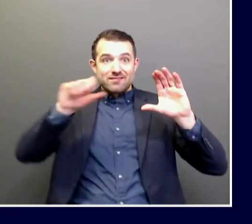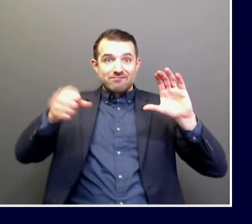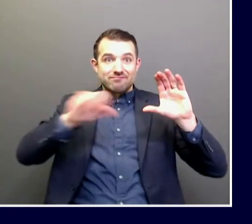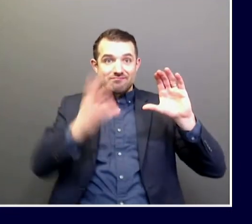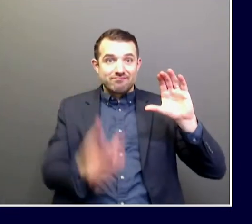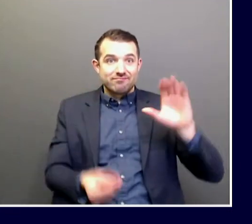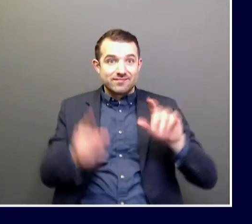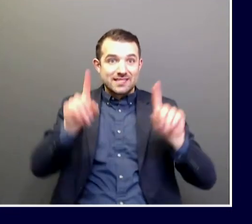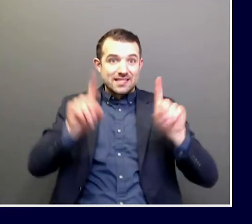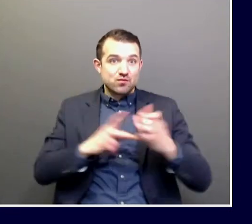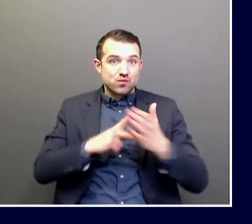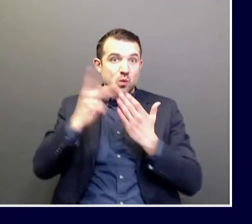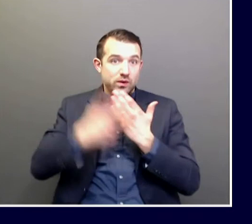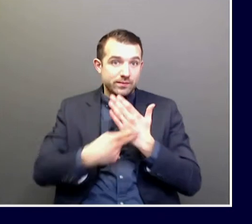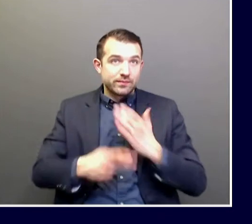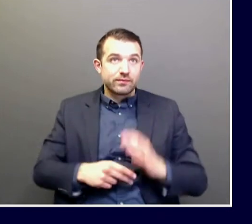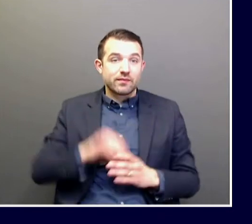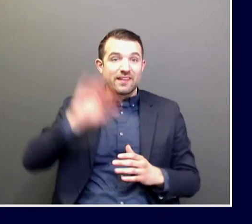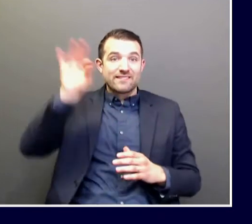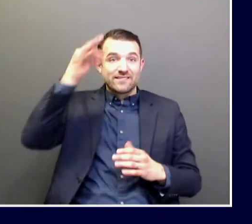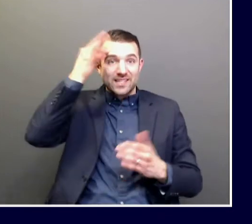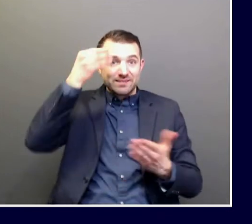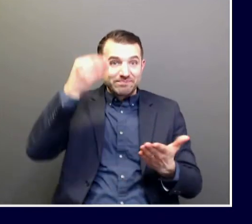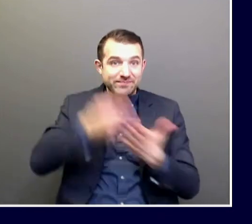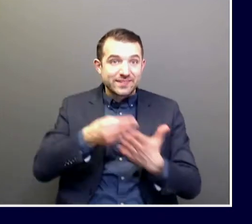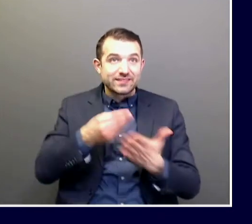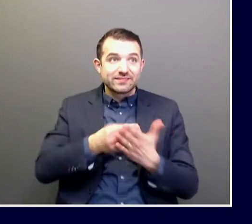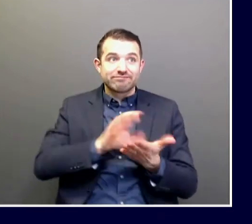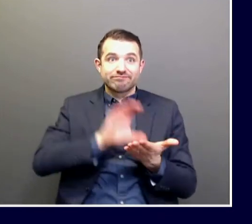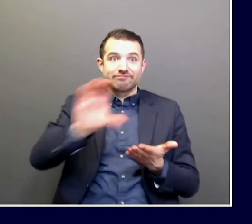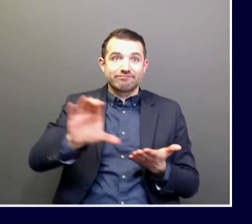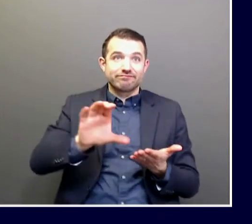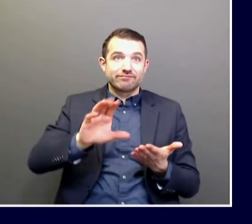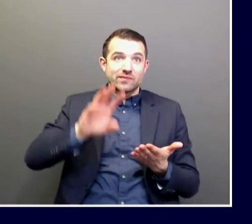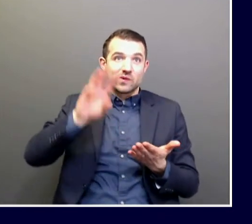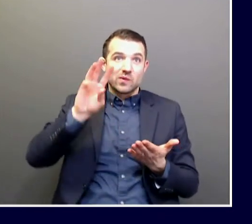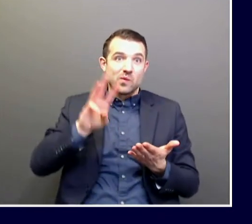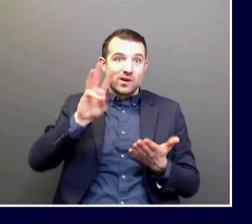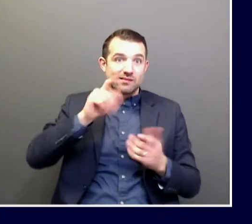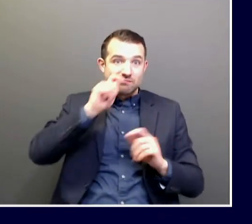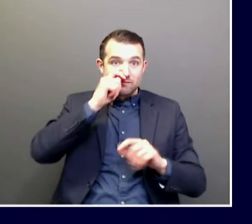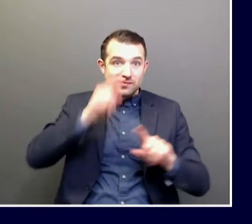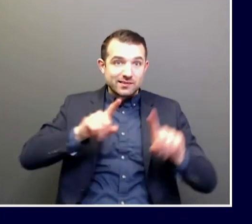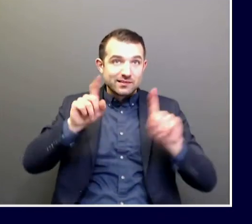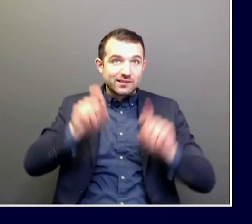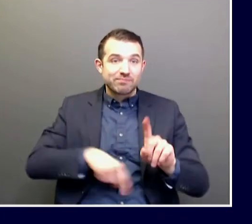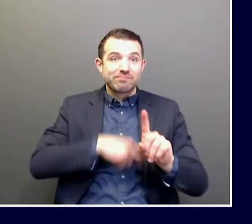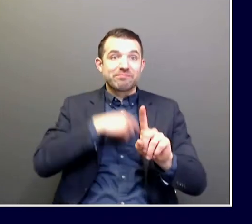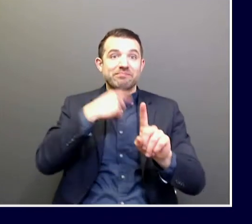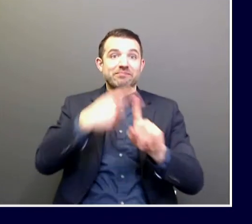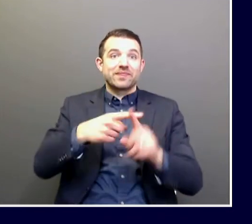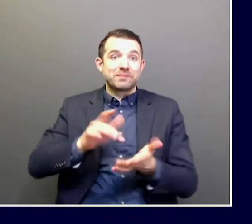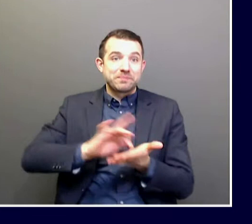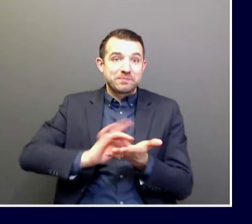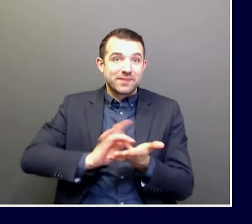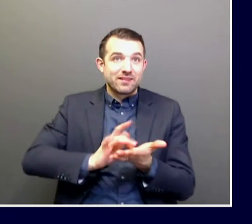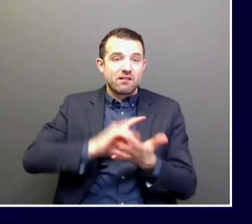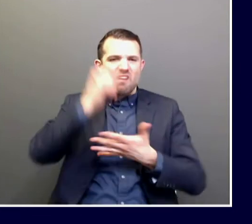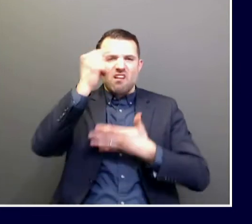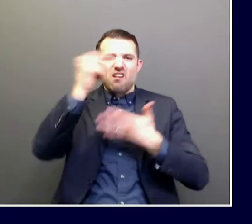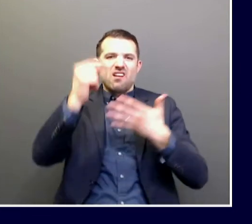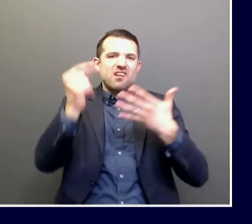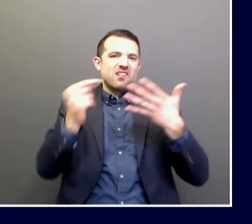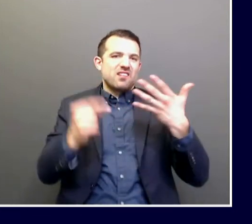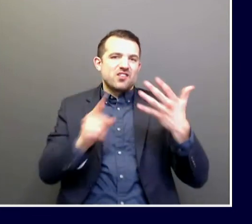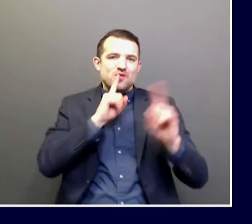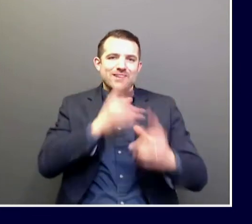the Assistant Secretary of Health, and it continues to work with us on the therapeutic allocation. I will also note that we are beginning to hear